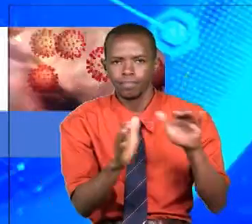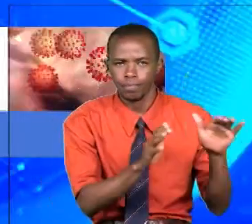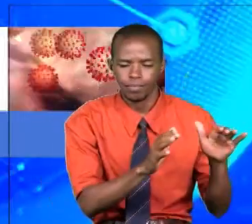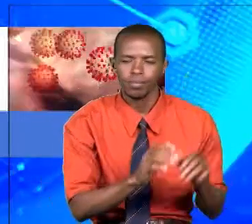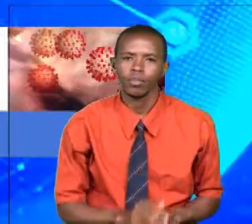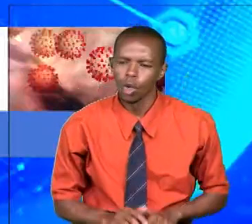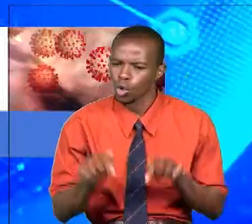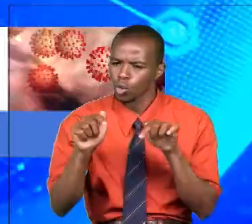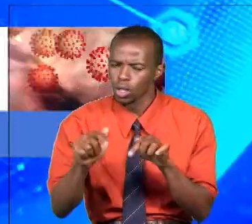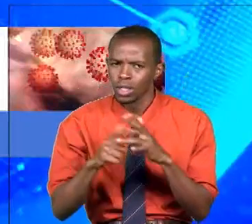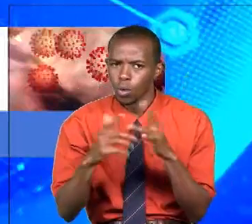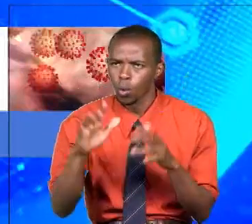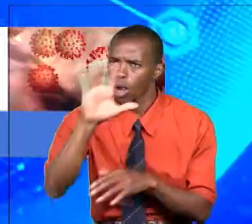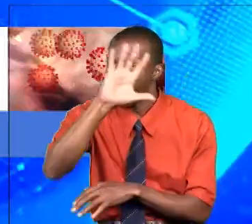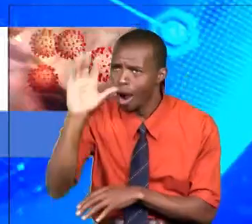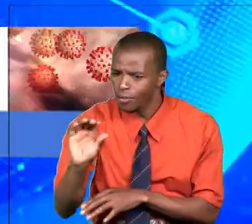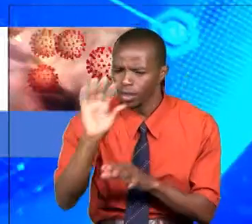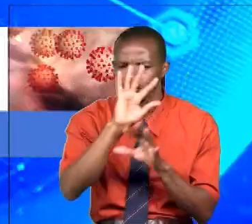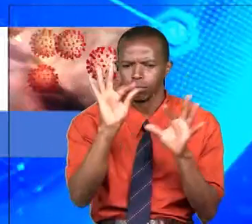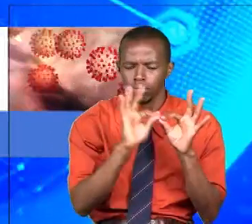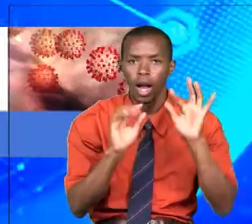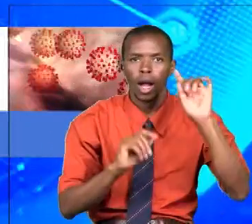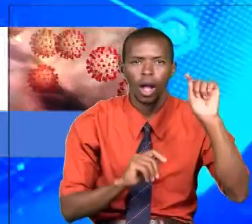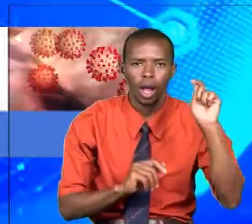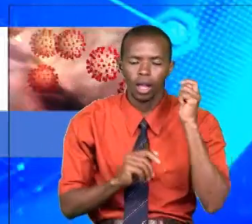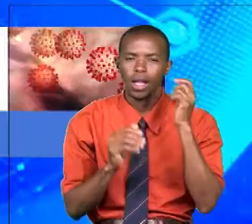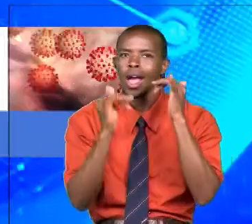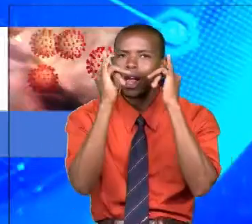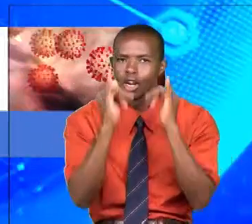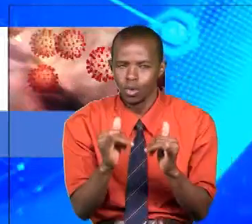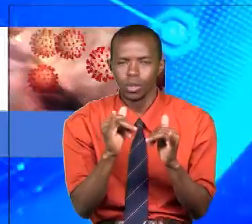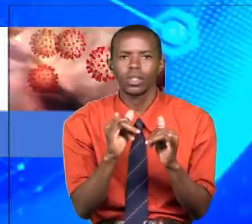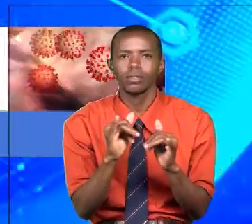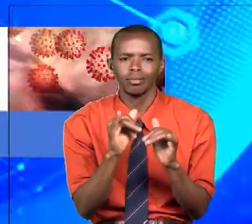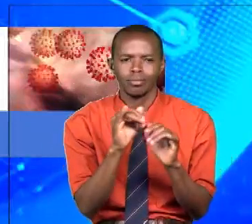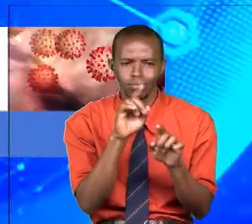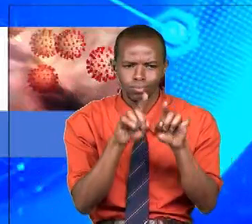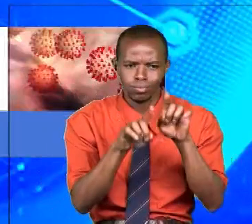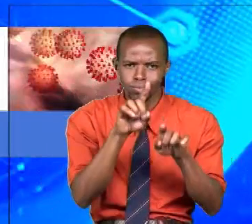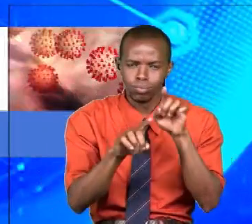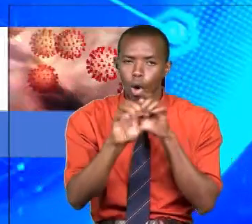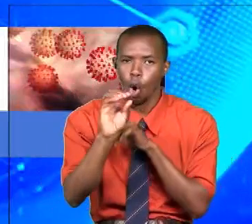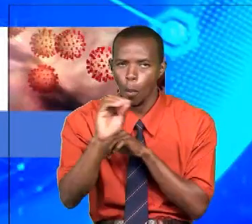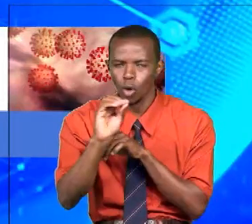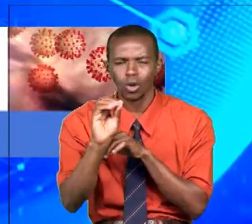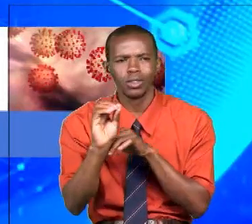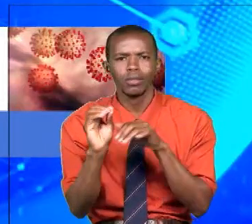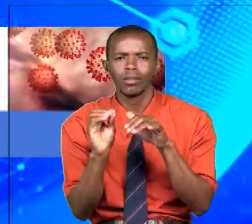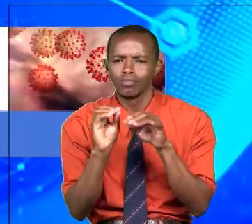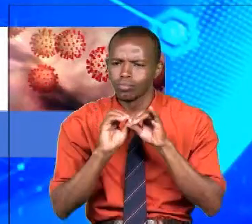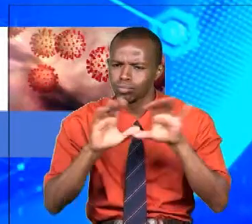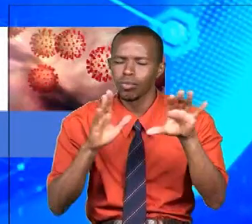this evening is in Africa, to be specific, in Kenya. Now, the newly isolated Omicron variant has now overtaken the Delta variant